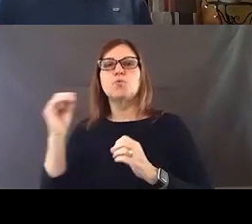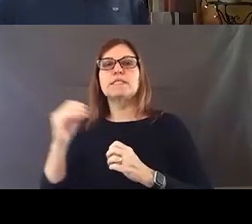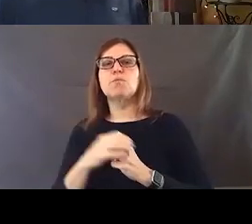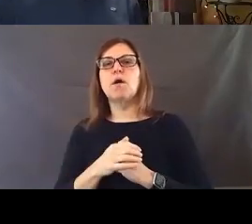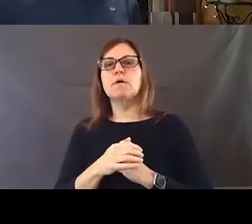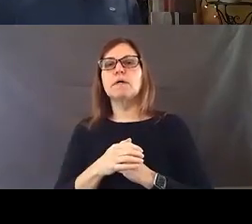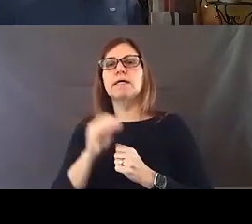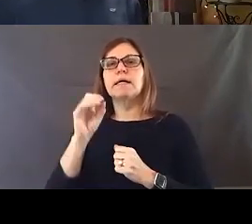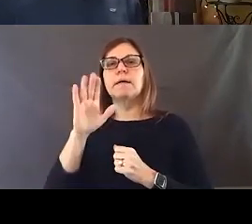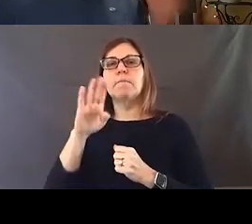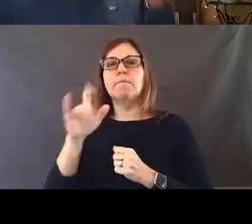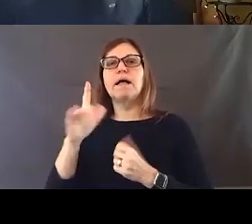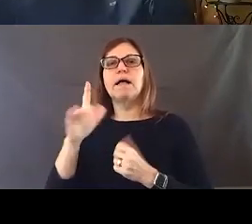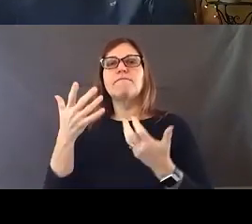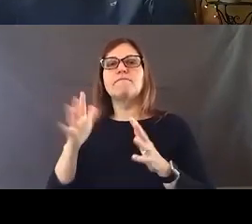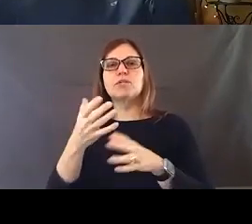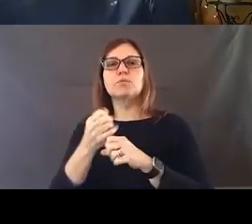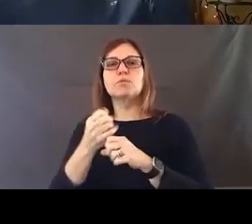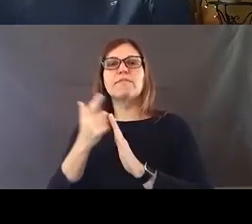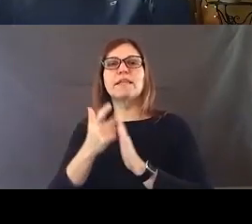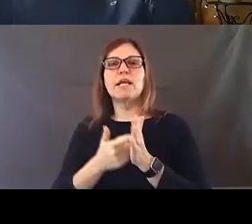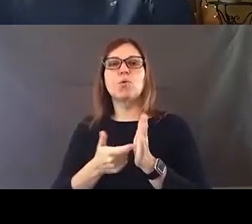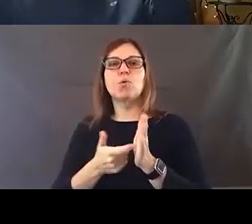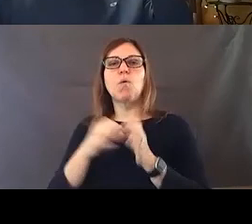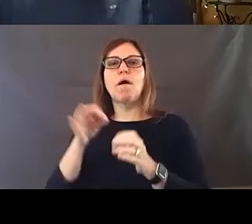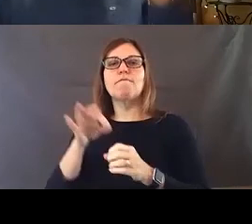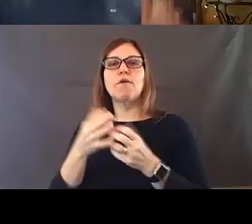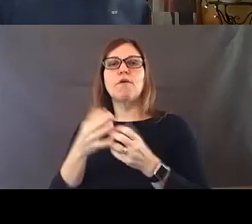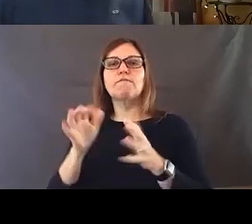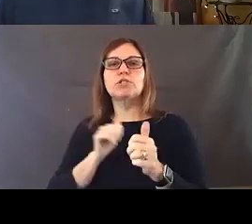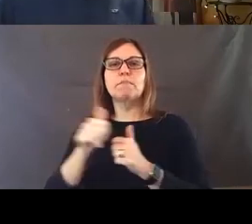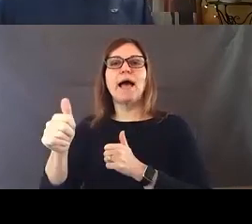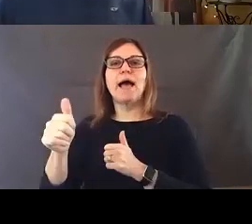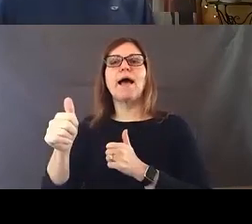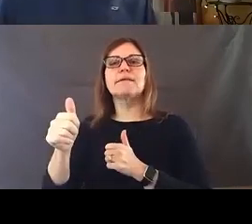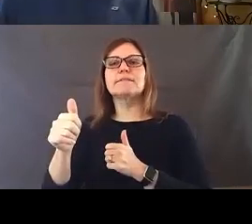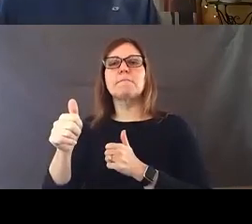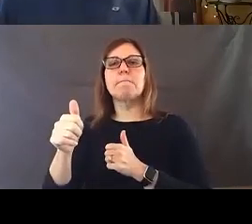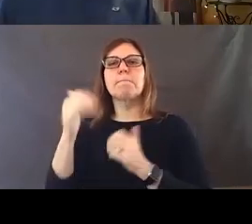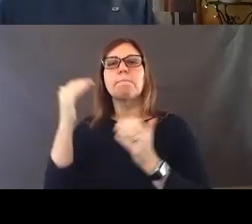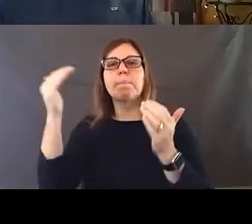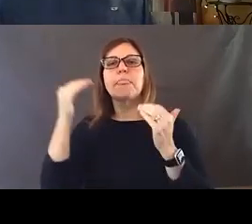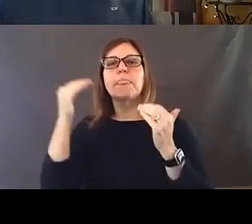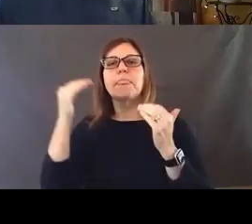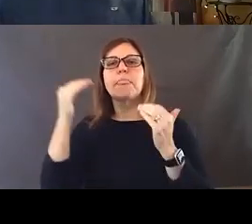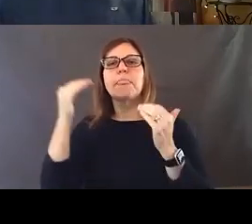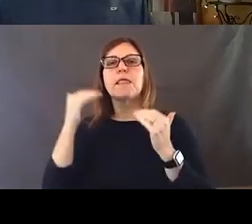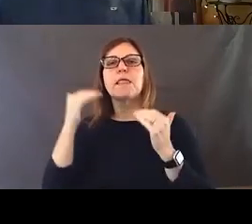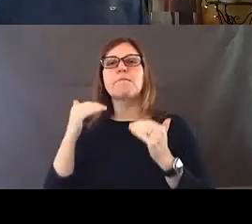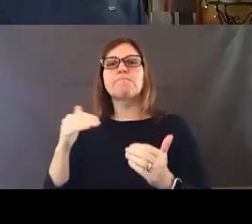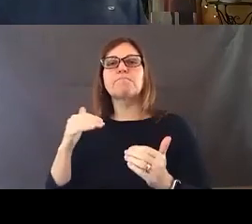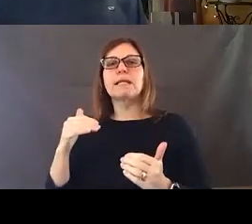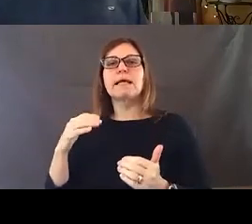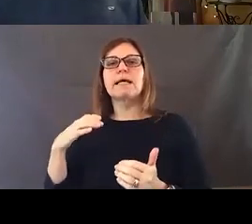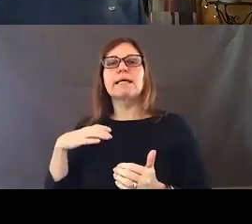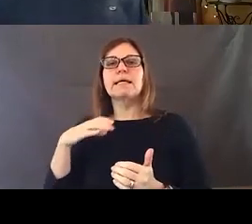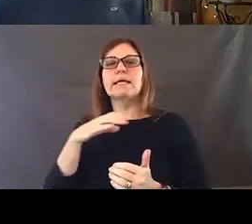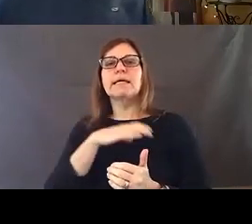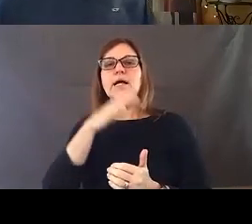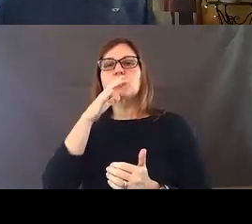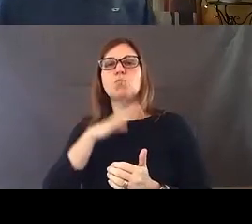the legally required number of votes, is finally passed. And that takes us to Councilwoman Deborah Gross, the Committee